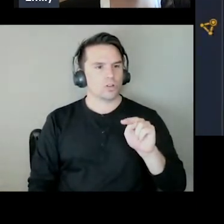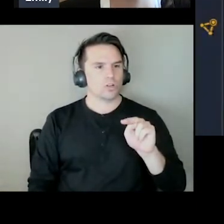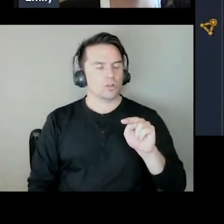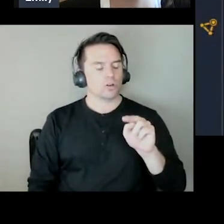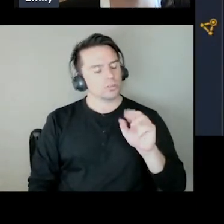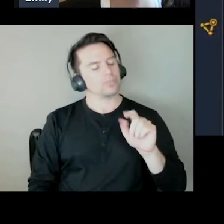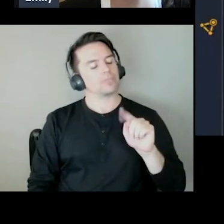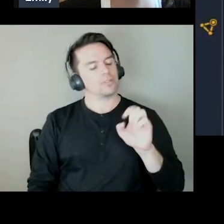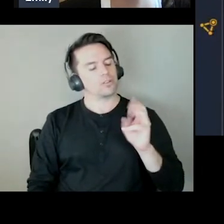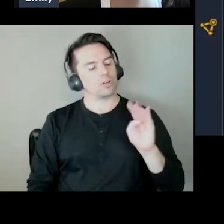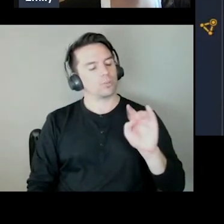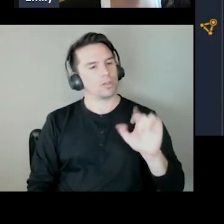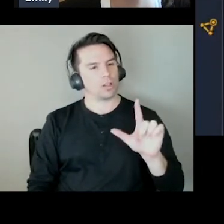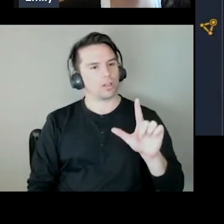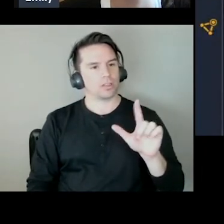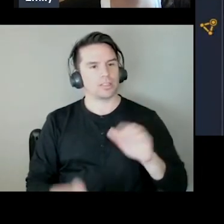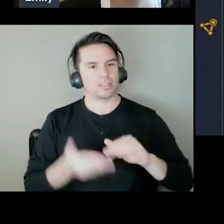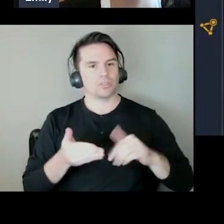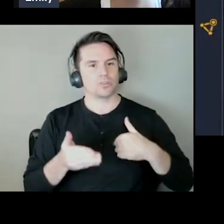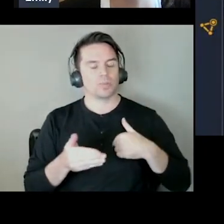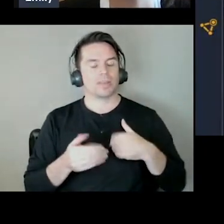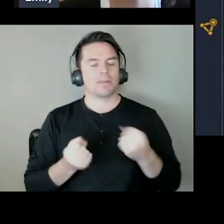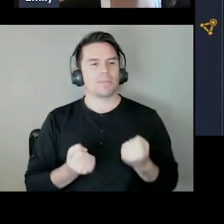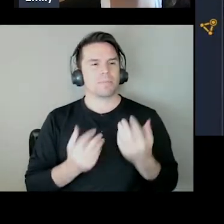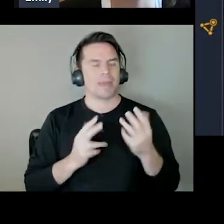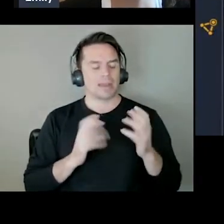looks great, but how does the pricing work?